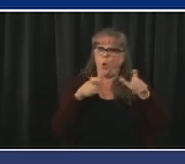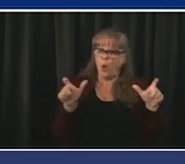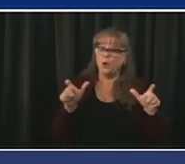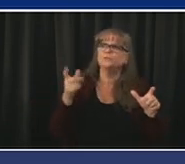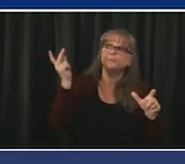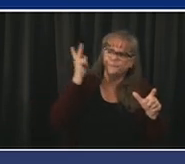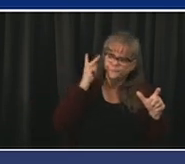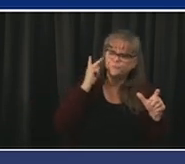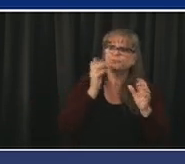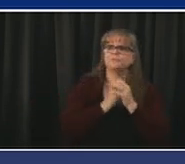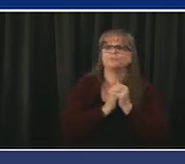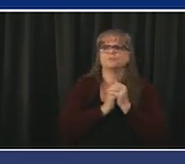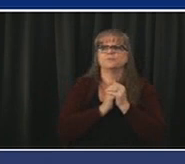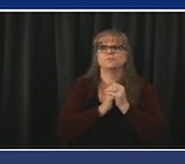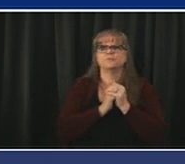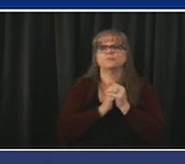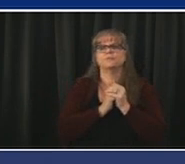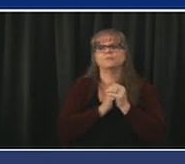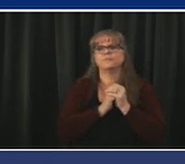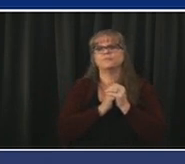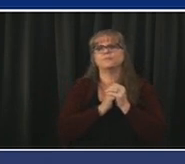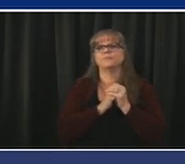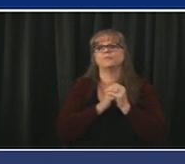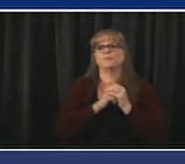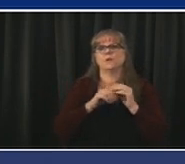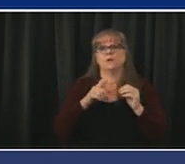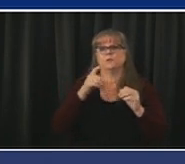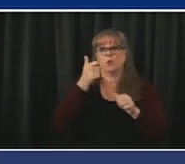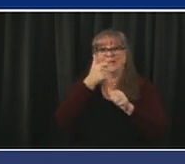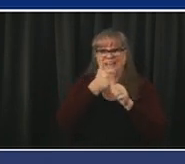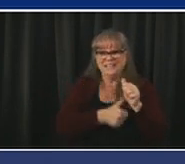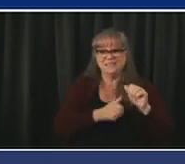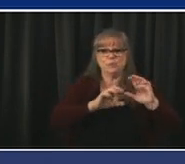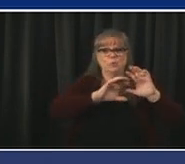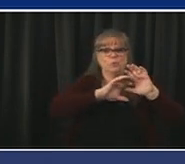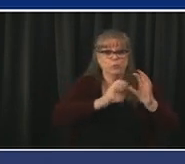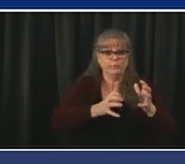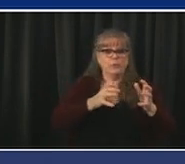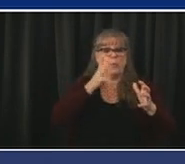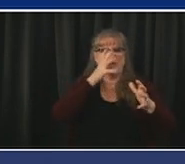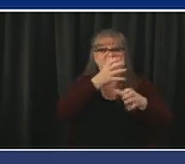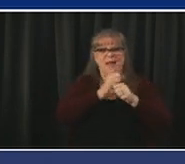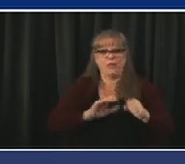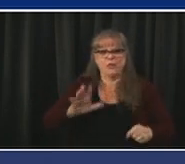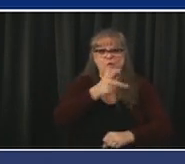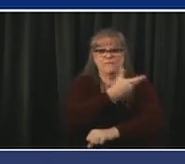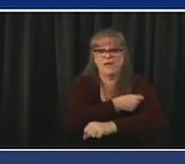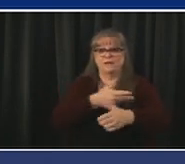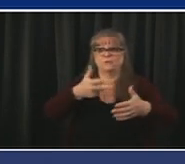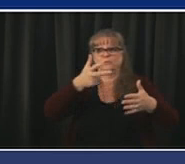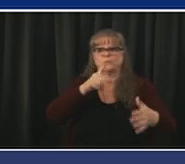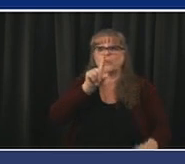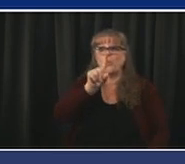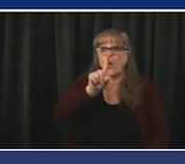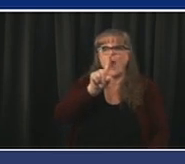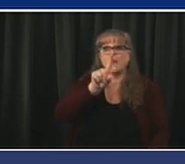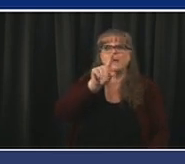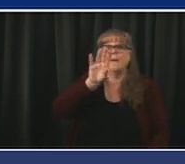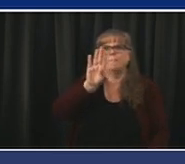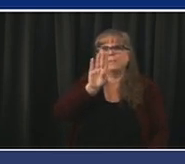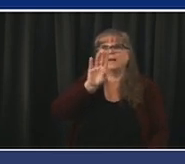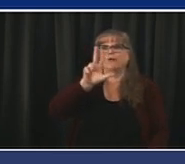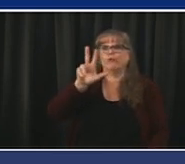within every group will have it within about 4 or 5 weeks. So if you're in the first tier of 1B3, you'll have it within about 4 or 5 weeks, and same with the